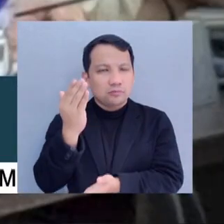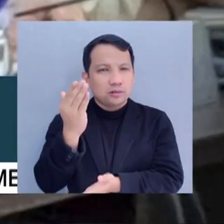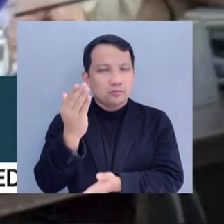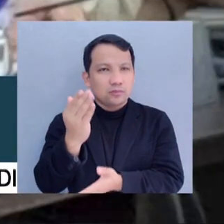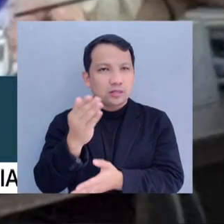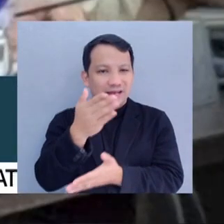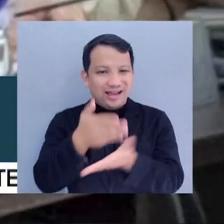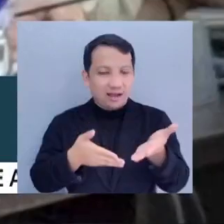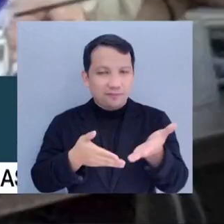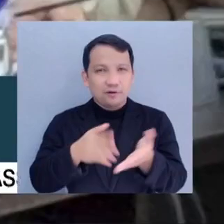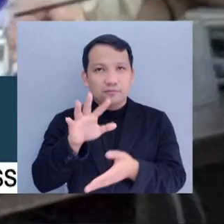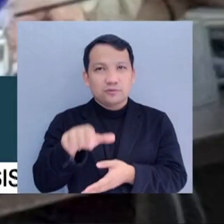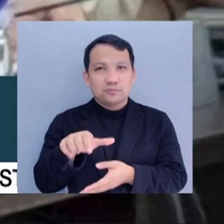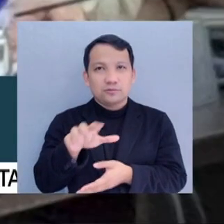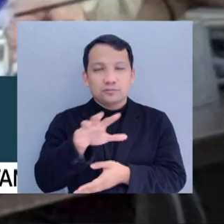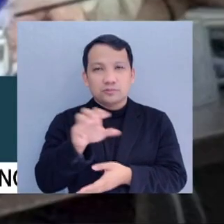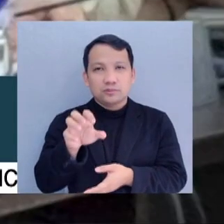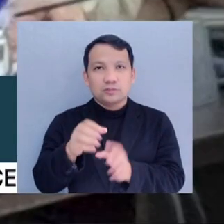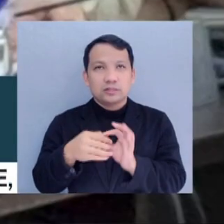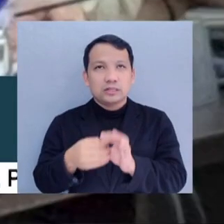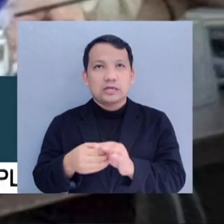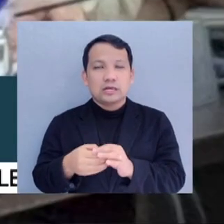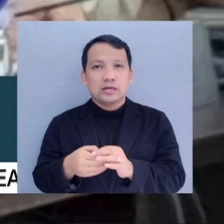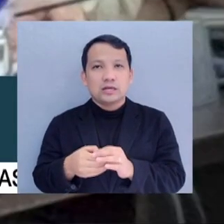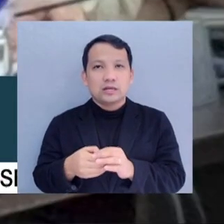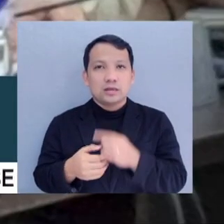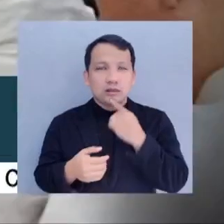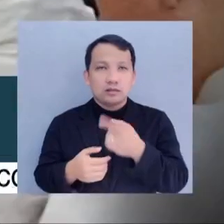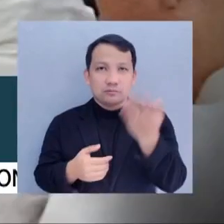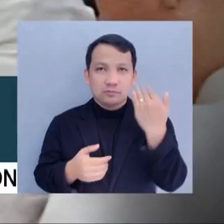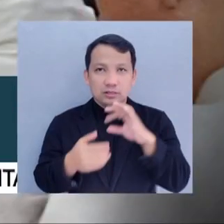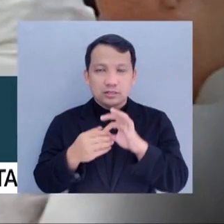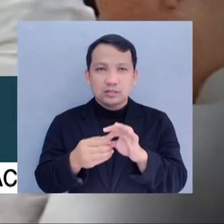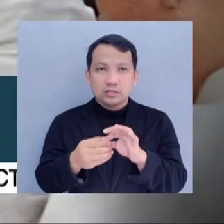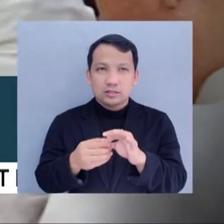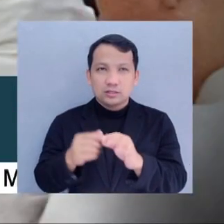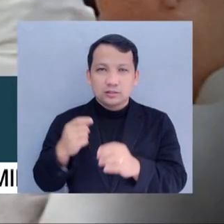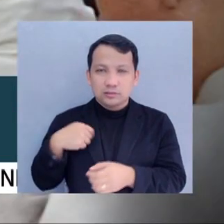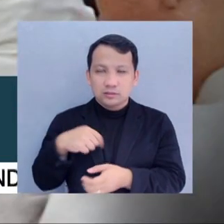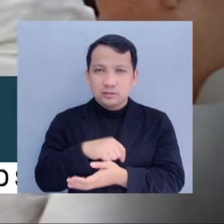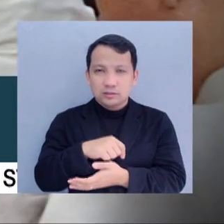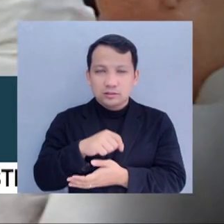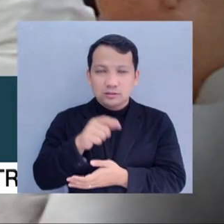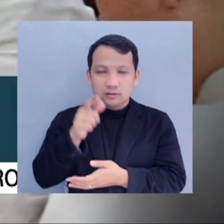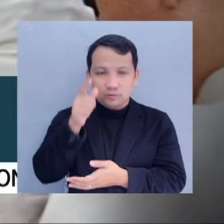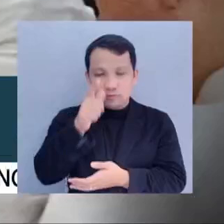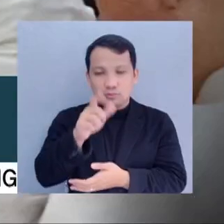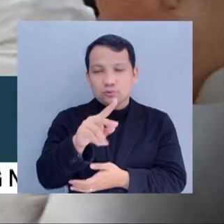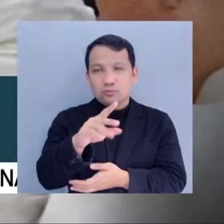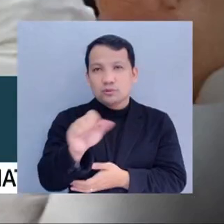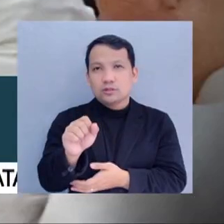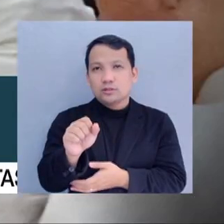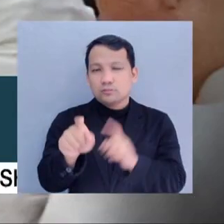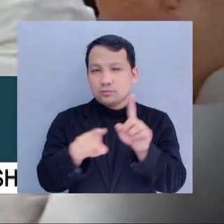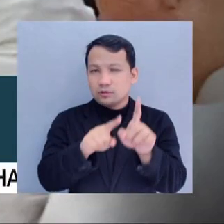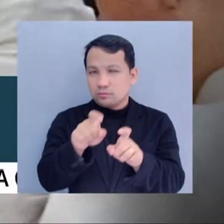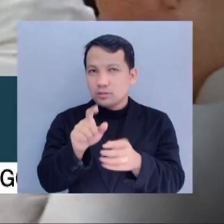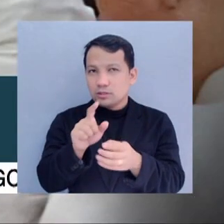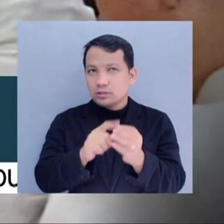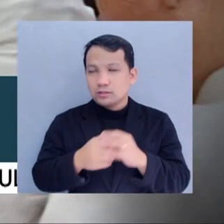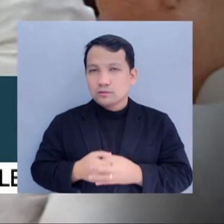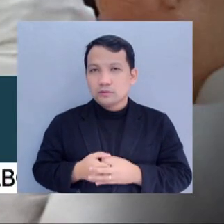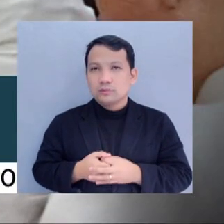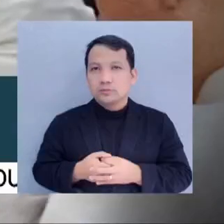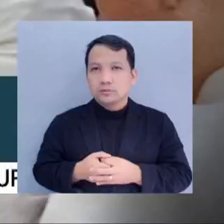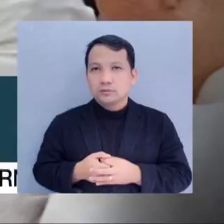peso OP budget. After former Chief Justice Turned Executive Secretary Lucas Bersamin delivered his opening presentation, as head of the OP